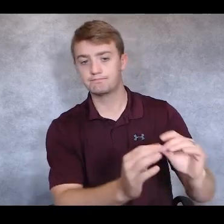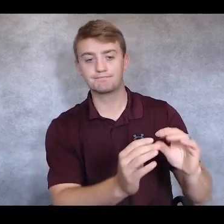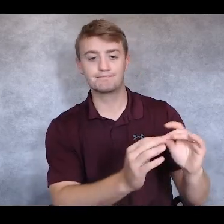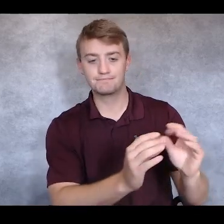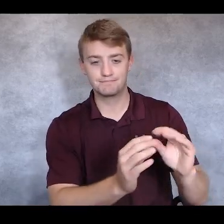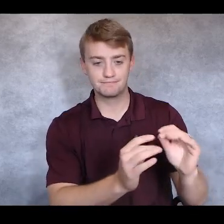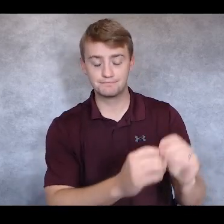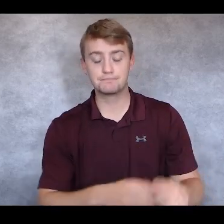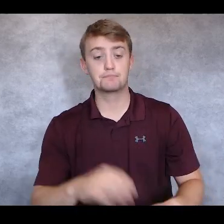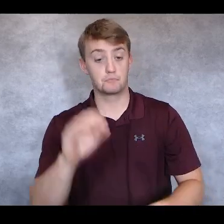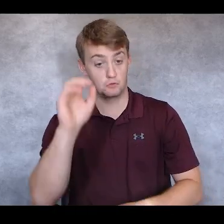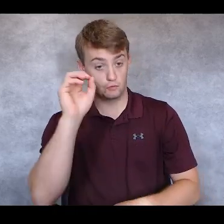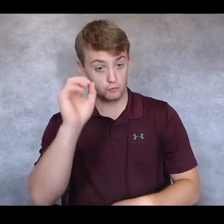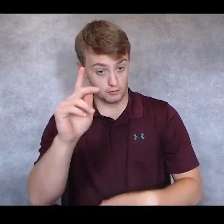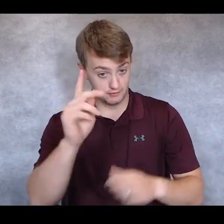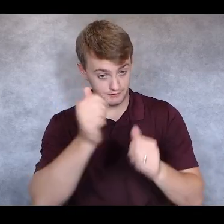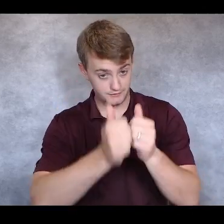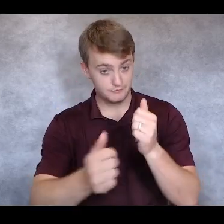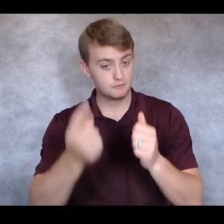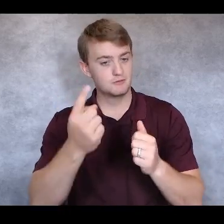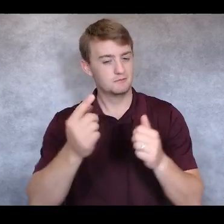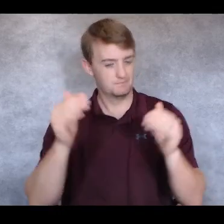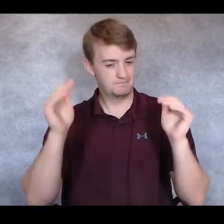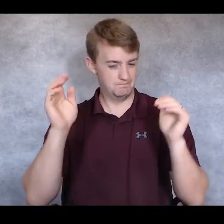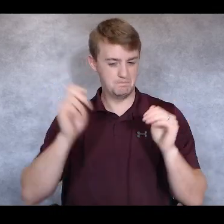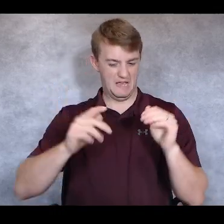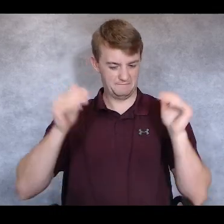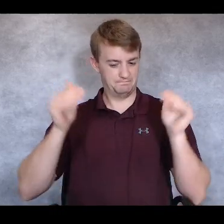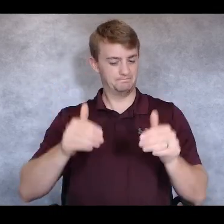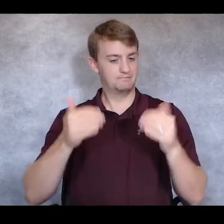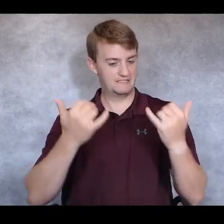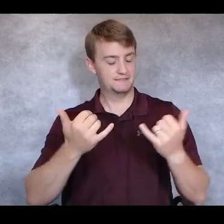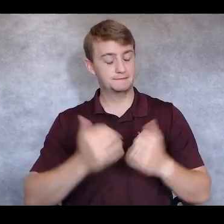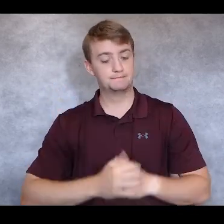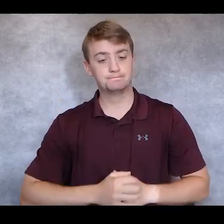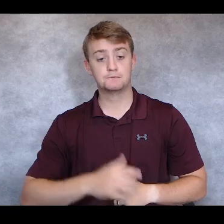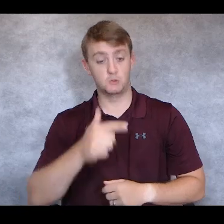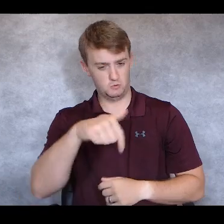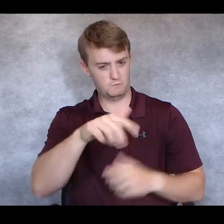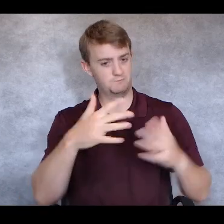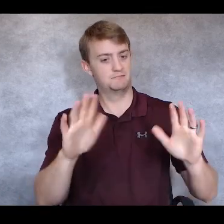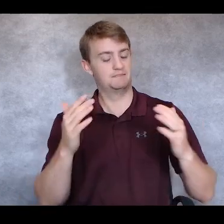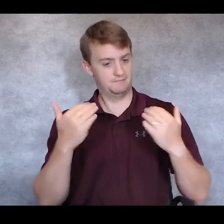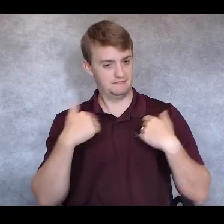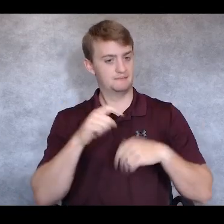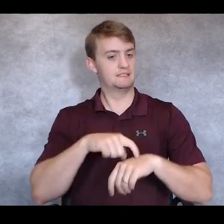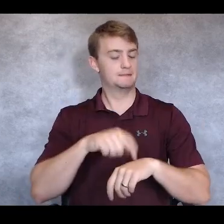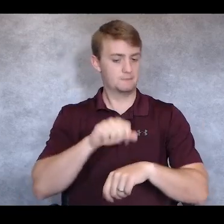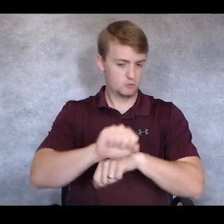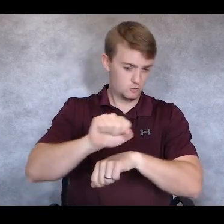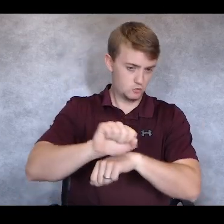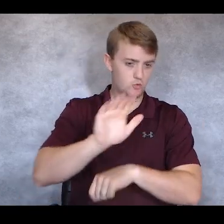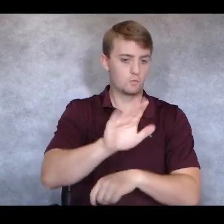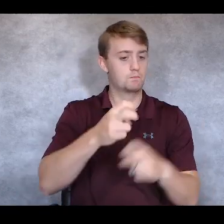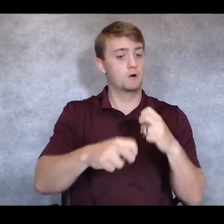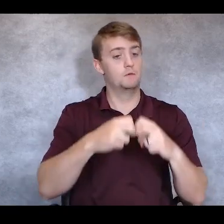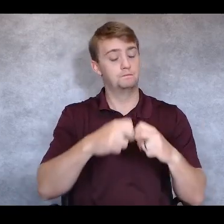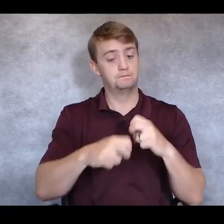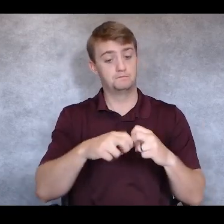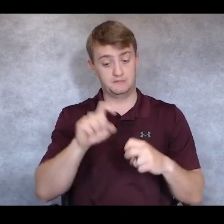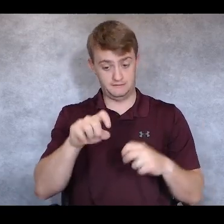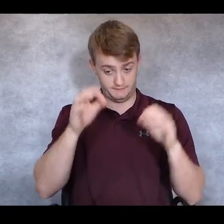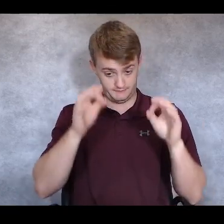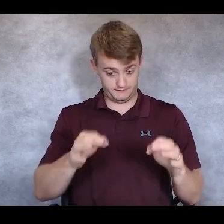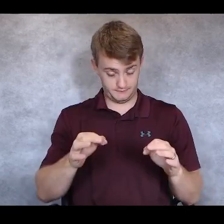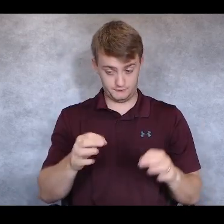was the say wait, now. did you do it? Didn't really work. Okay, folks, let's get back to task here. So you have had some time to work on your problem. You